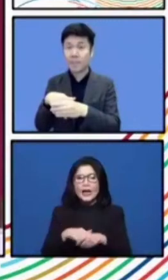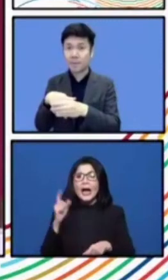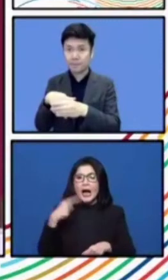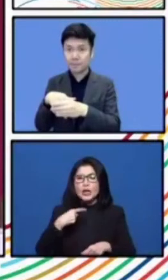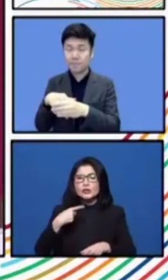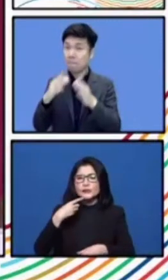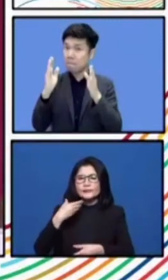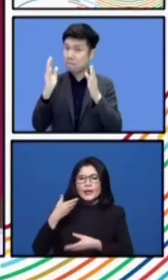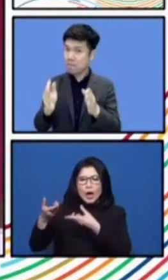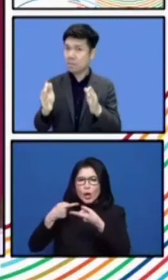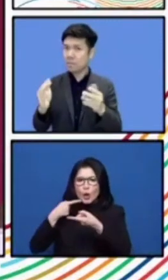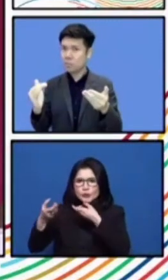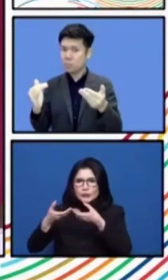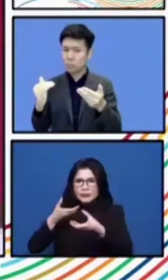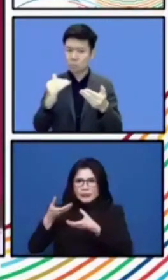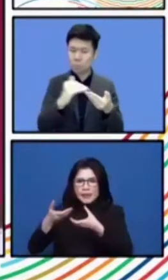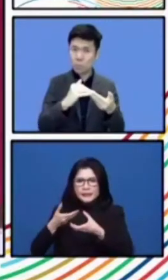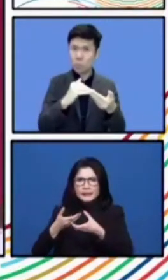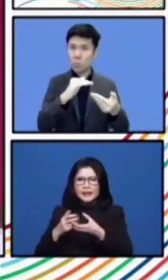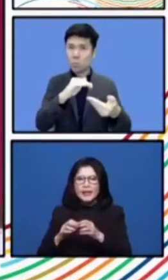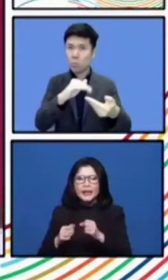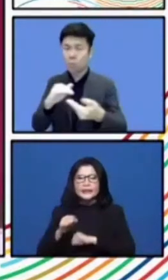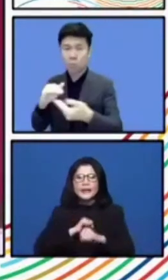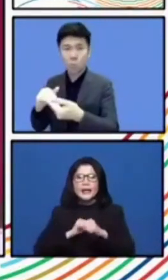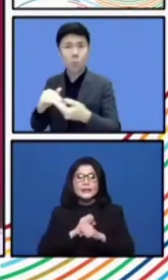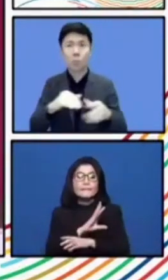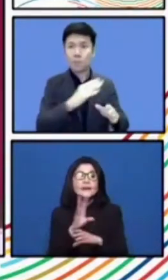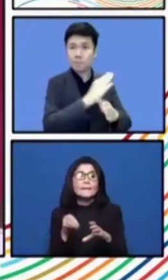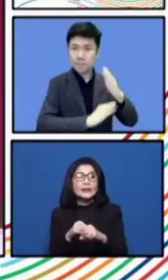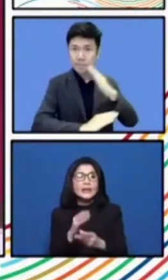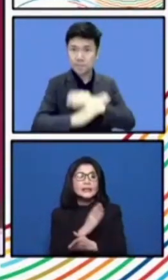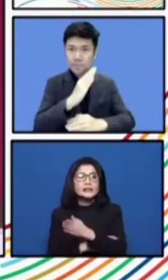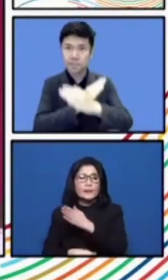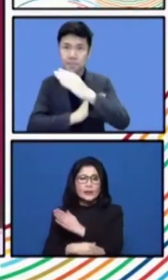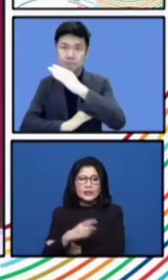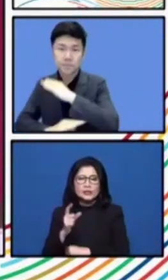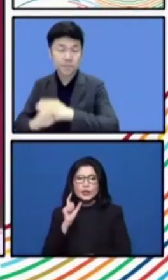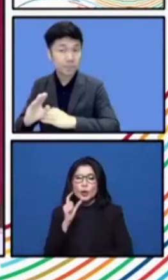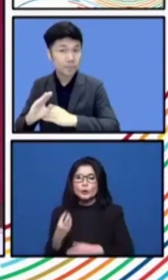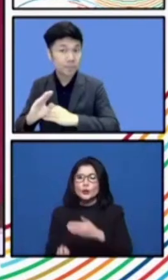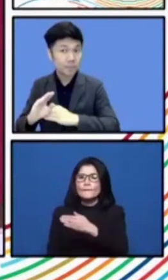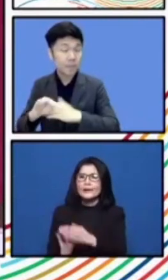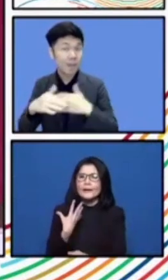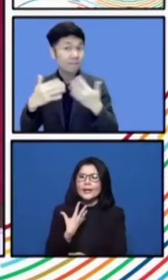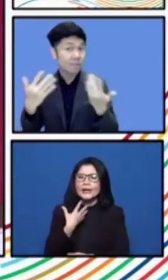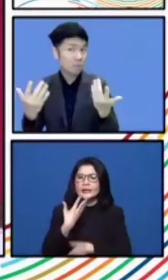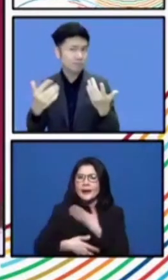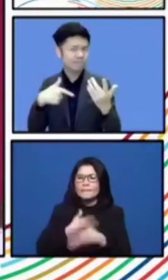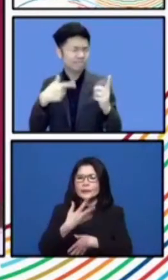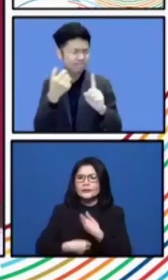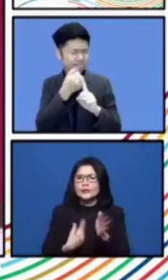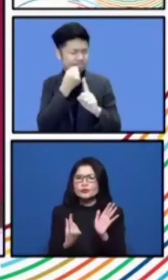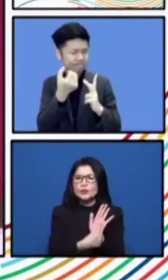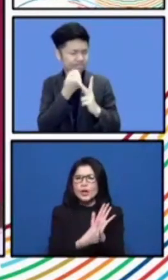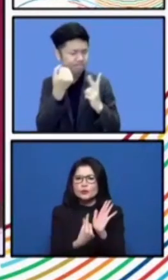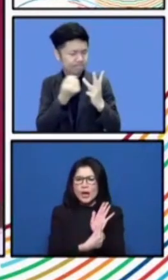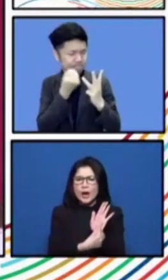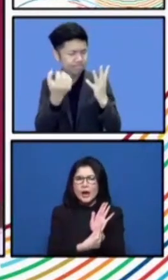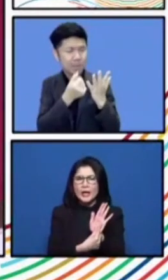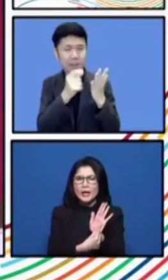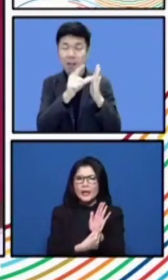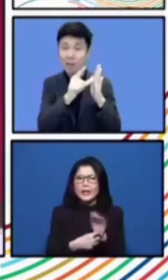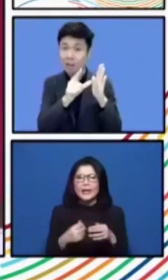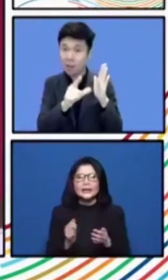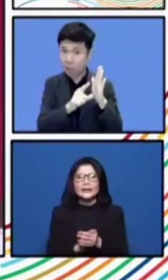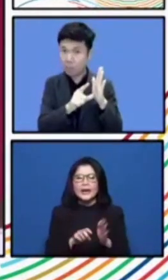persons with disability in their developments and implementations of legislations and policy to implement dating the